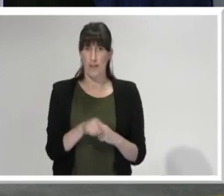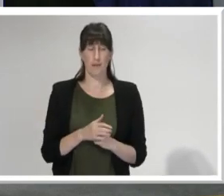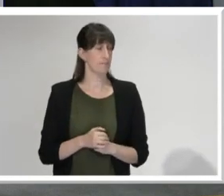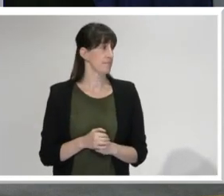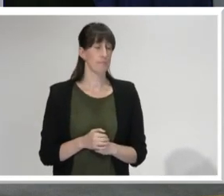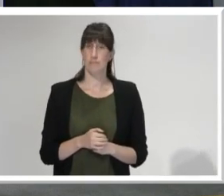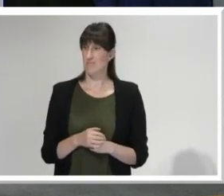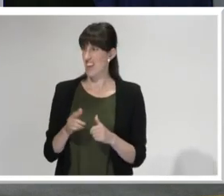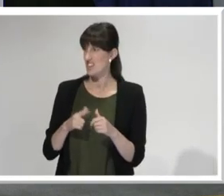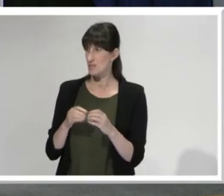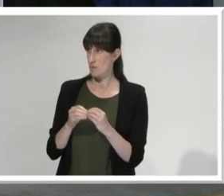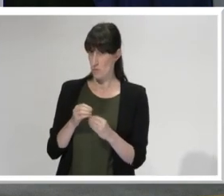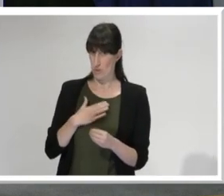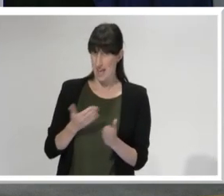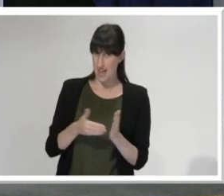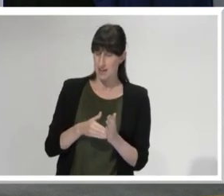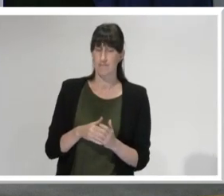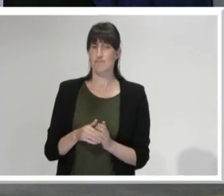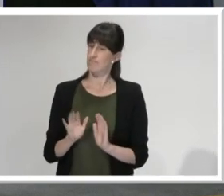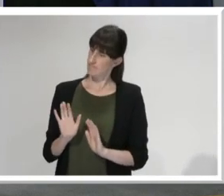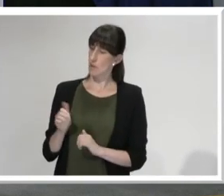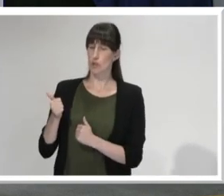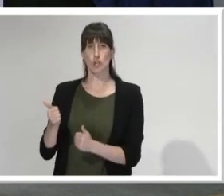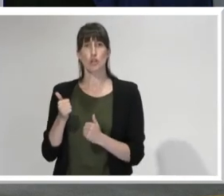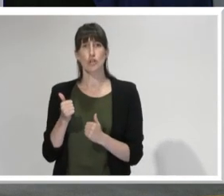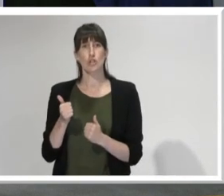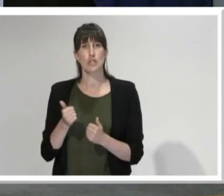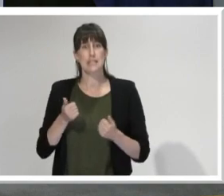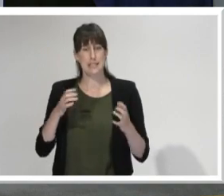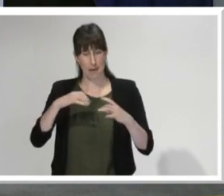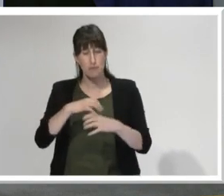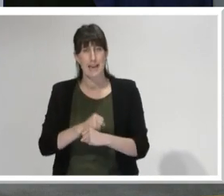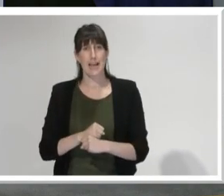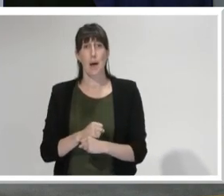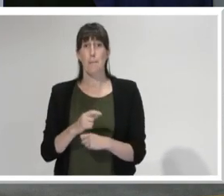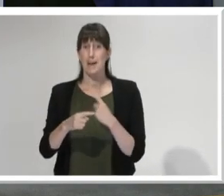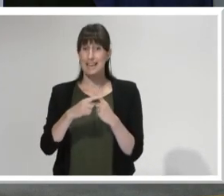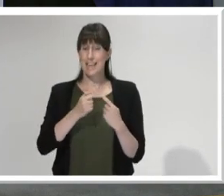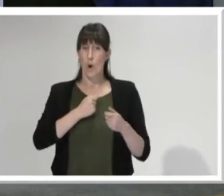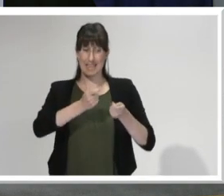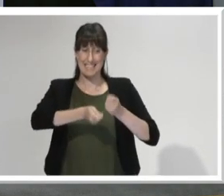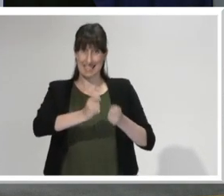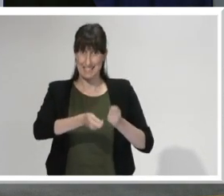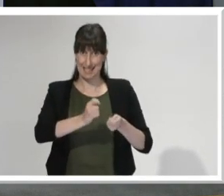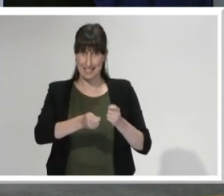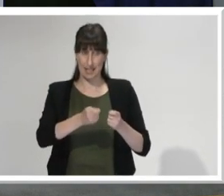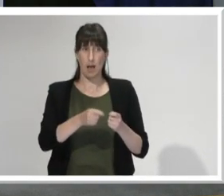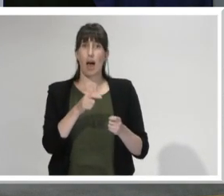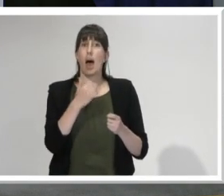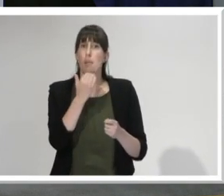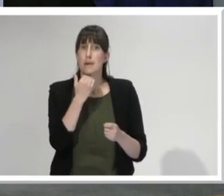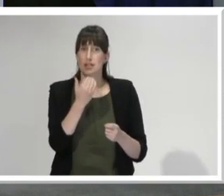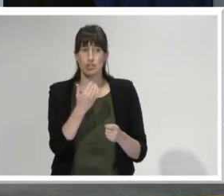summary, Prime Minister, and I think the other thing is, of course, we've been able to scale up our testing capacity and get more surety of supply around testing. So